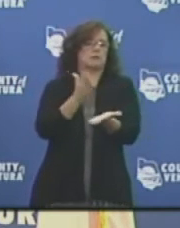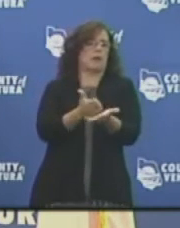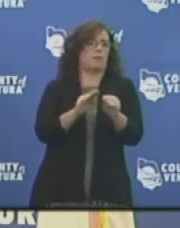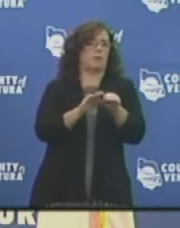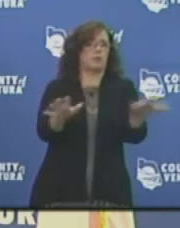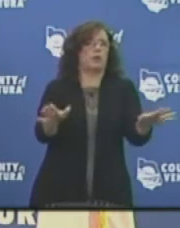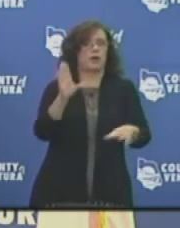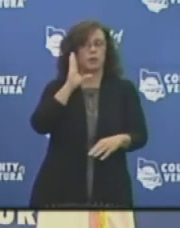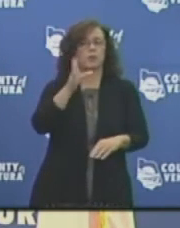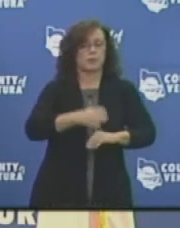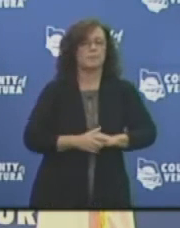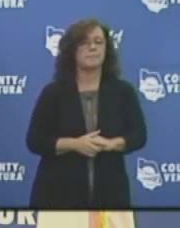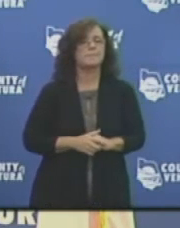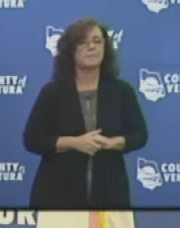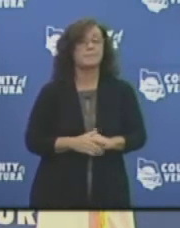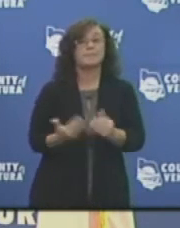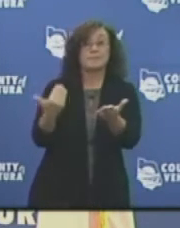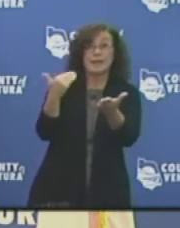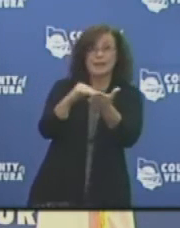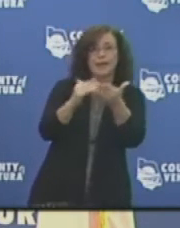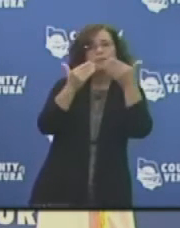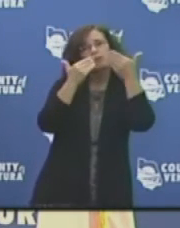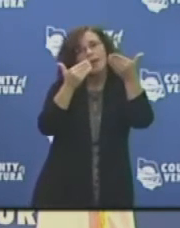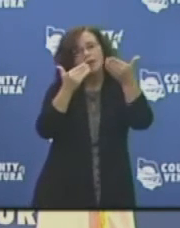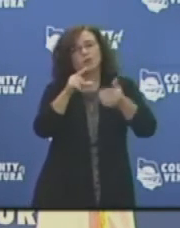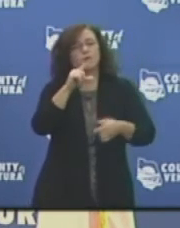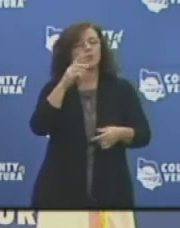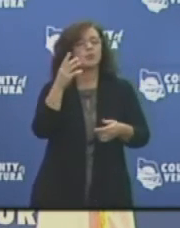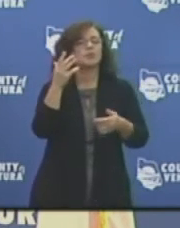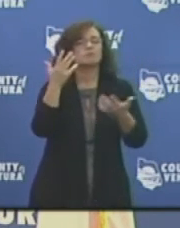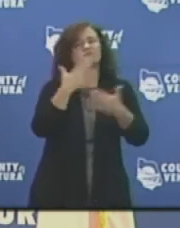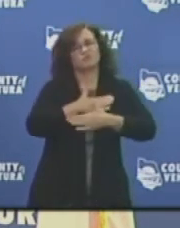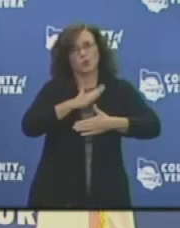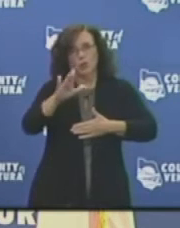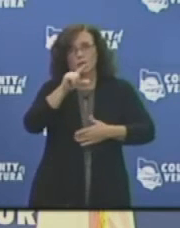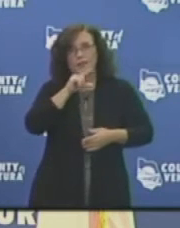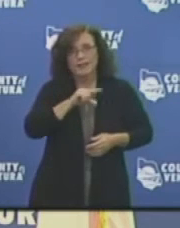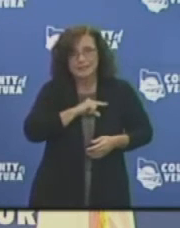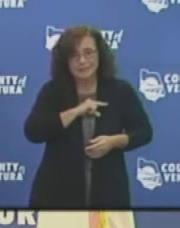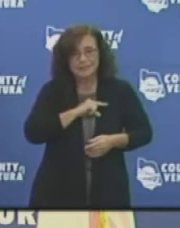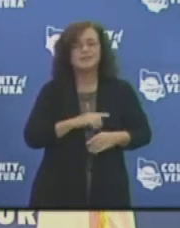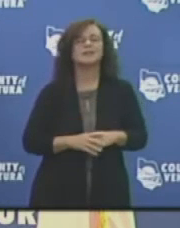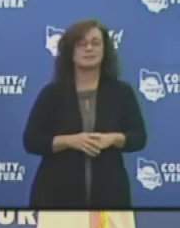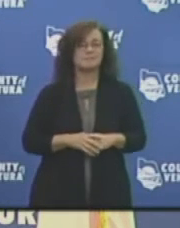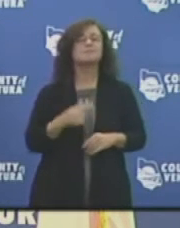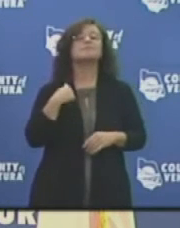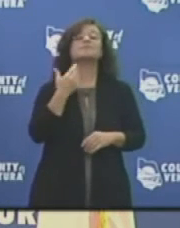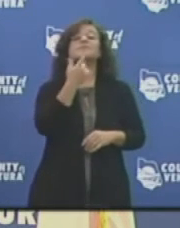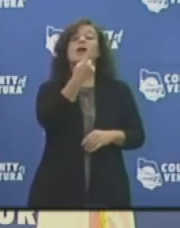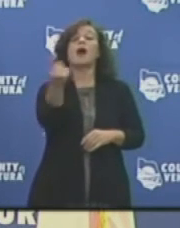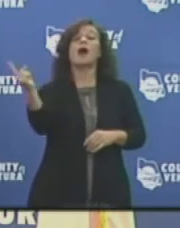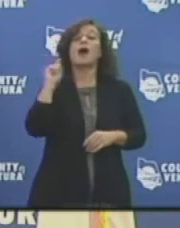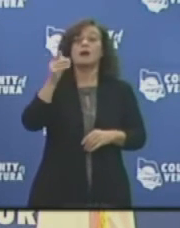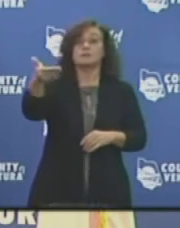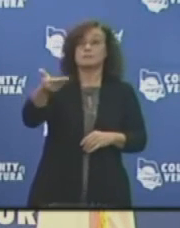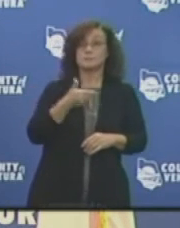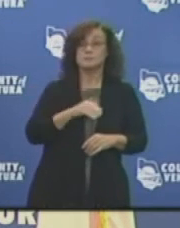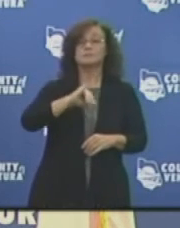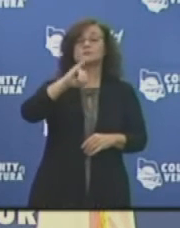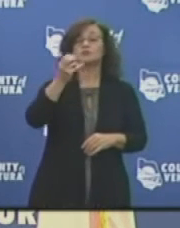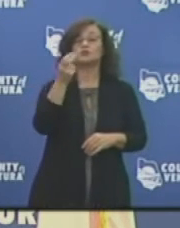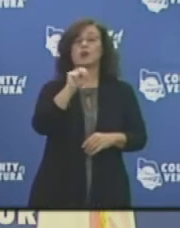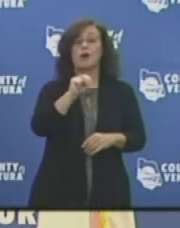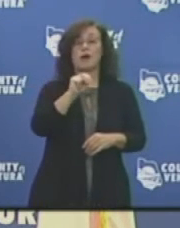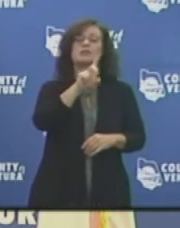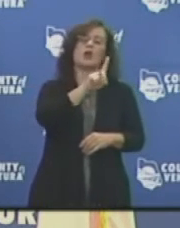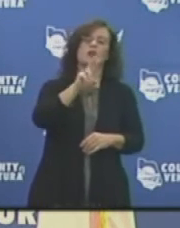Thanksgiving, and I'd like to introduce now Dr. John Fankhauser, who's the CEO of Ventura County Medical Center and Santa